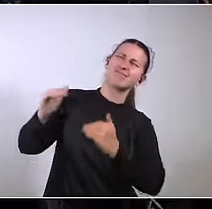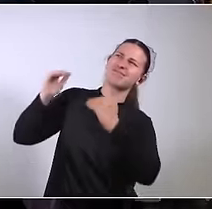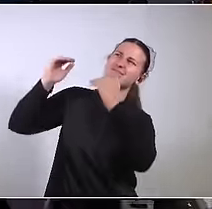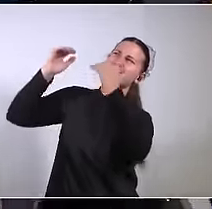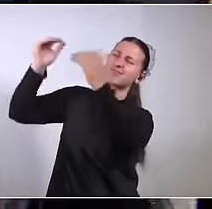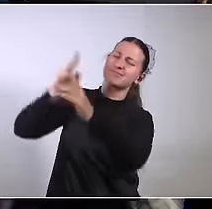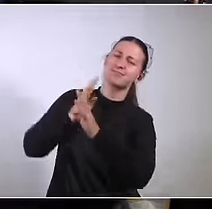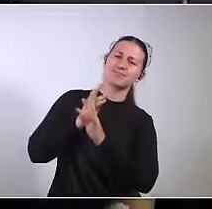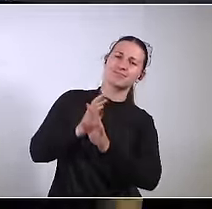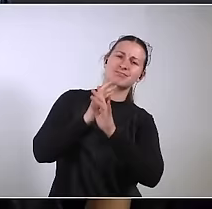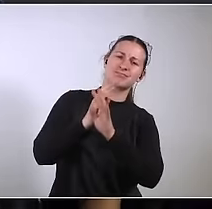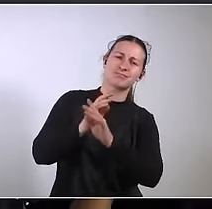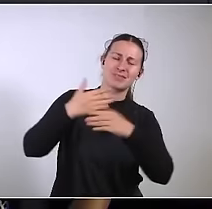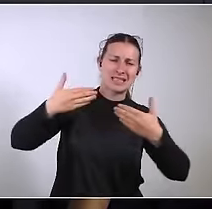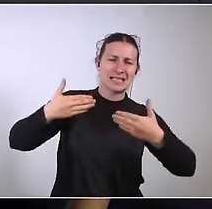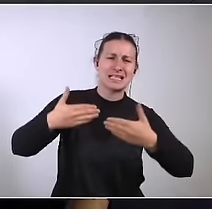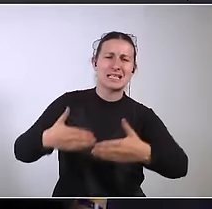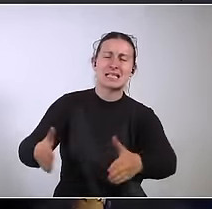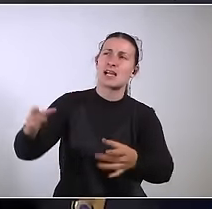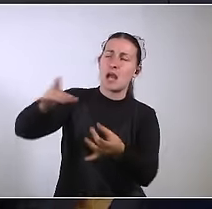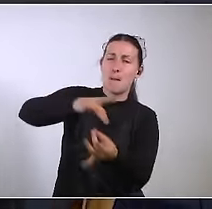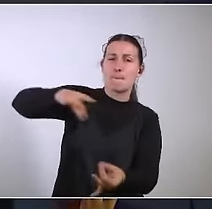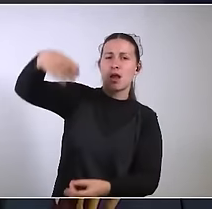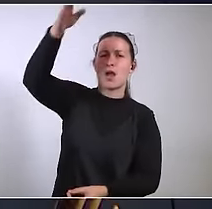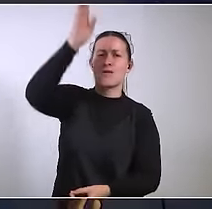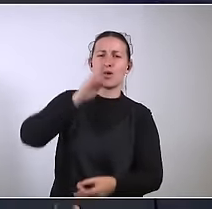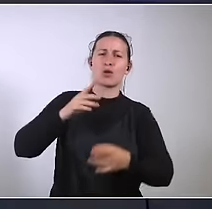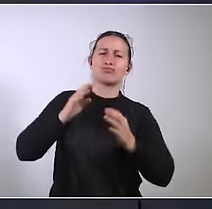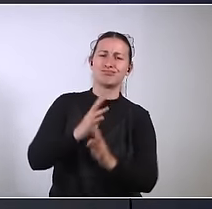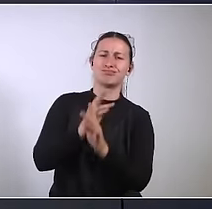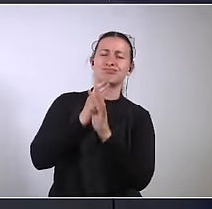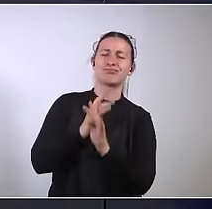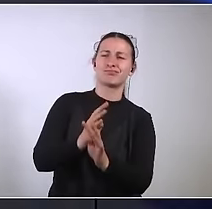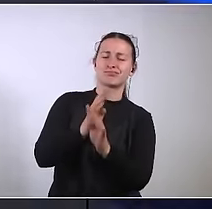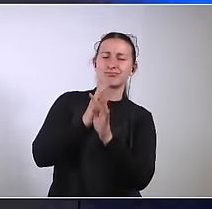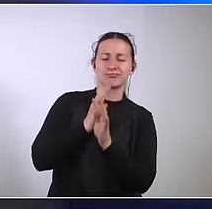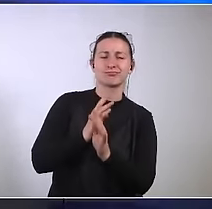Spirit of God speak through your mouth.